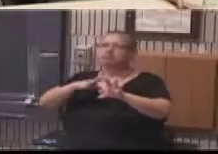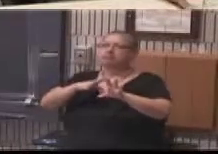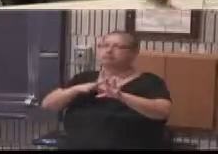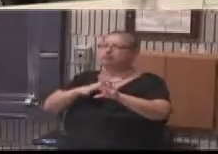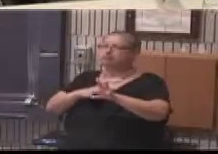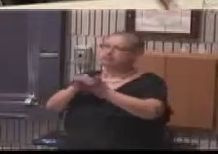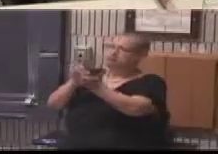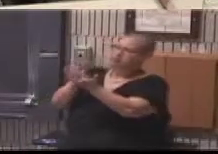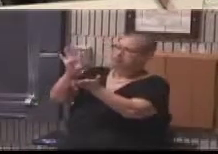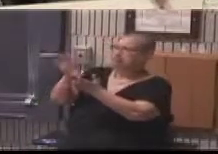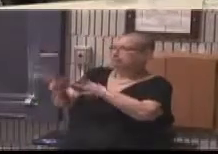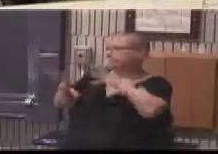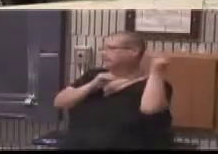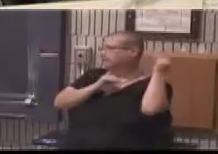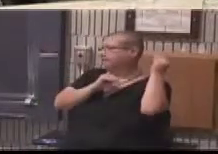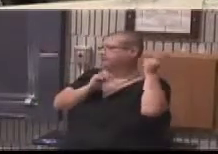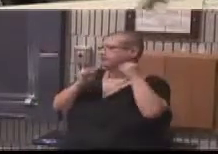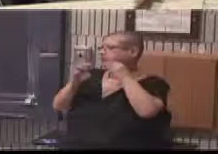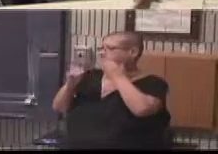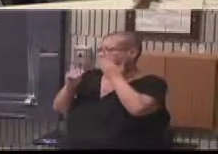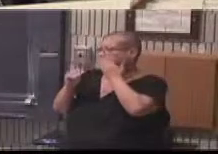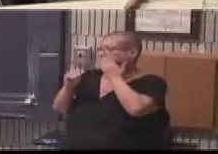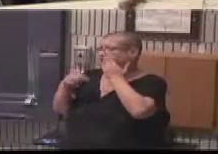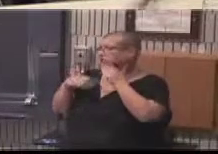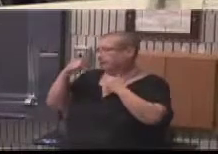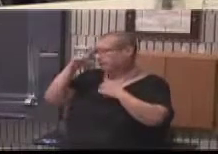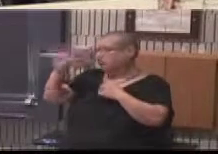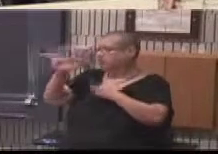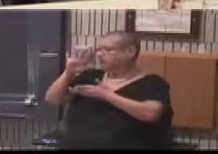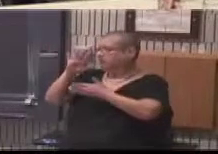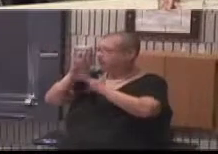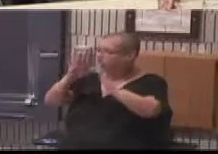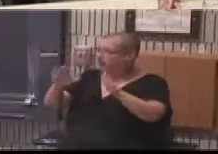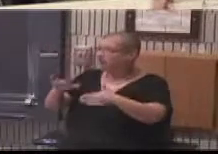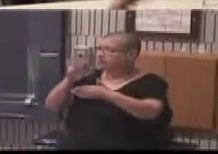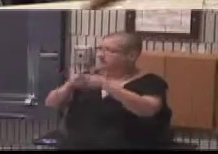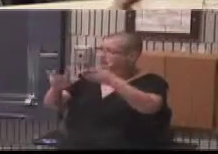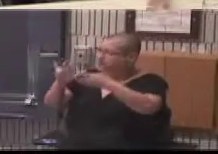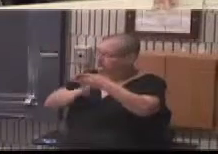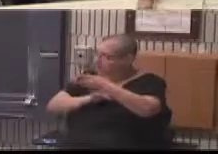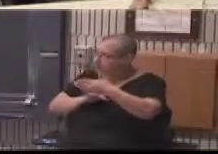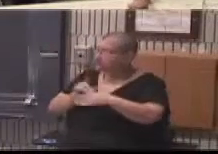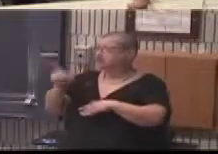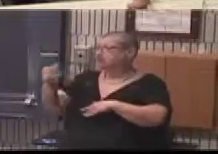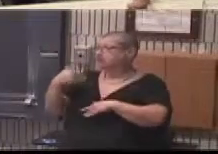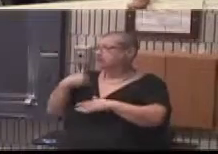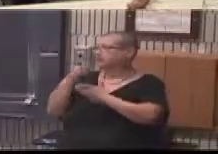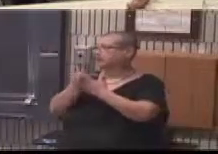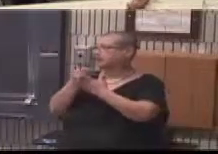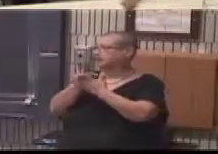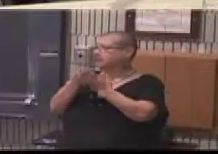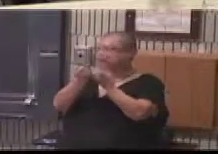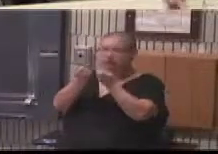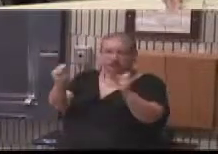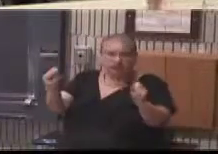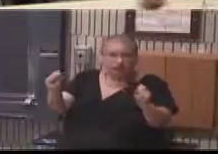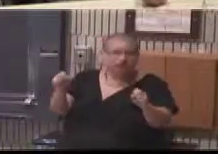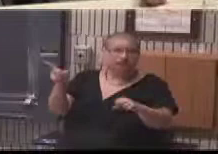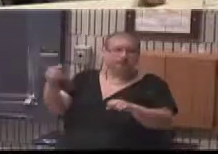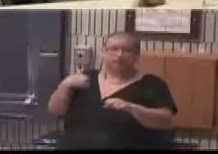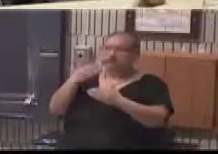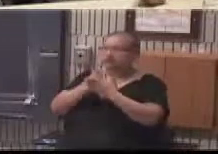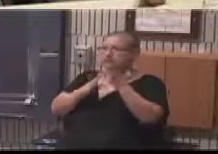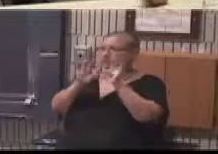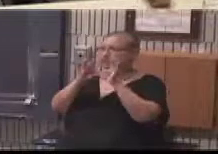of the benefits I see with Maury. He, you know, I think his house was paid for, he had the financial security, he had some